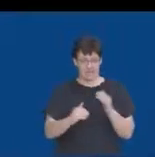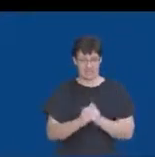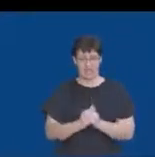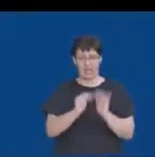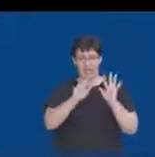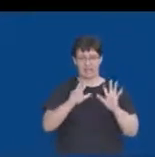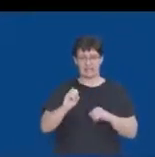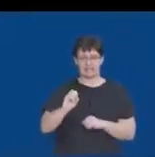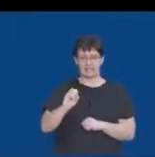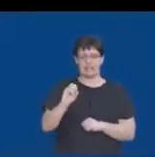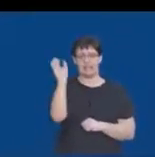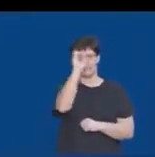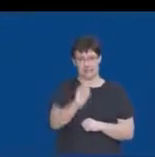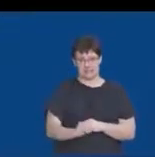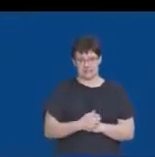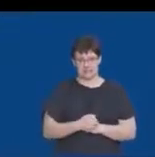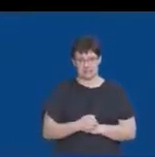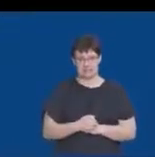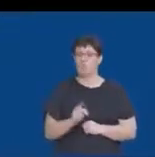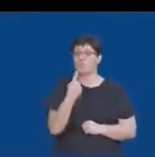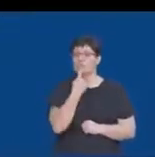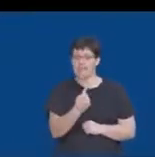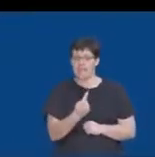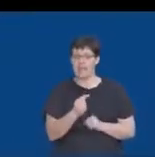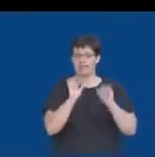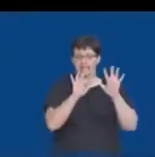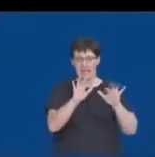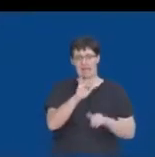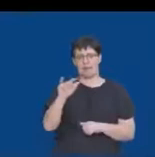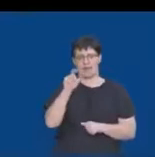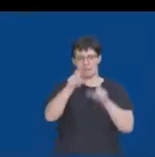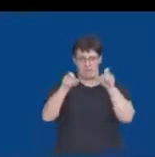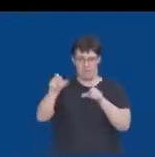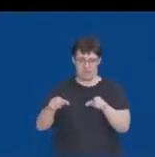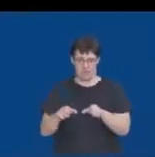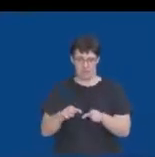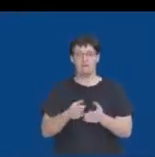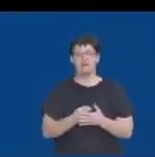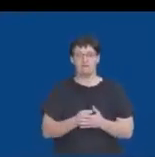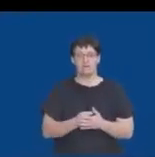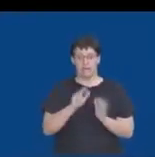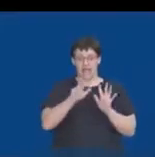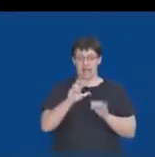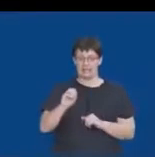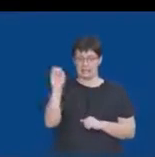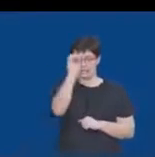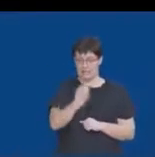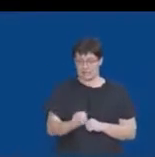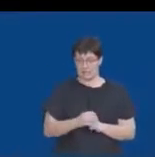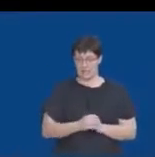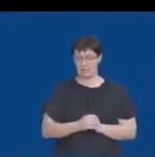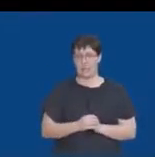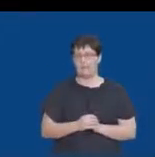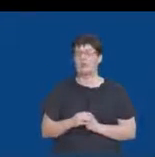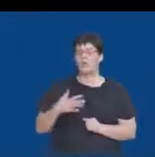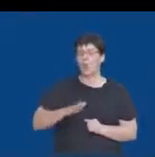by 80%. Okay, so he said 10 million people was 80%,